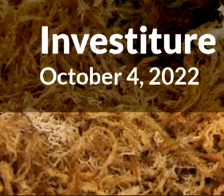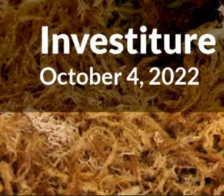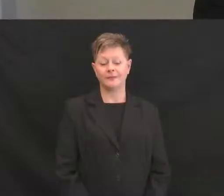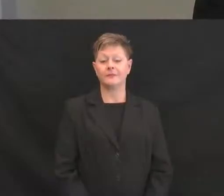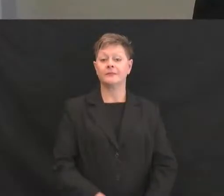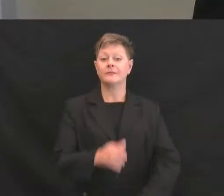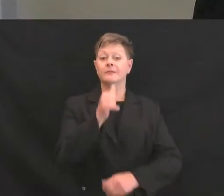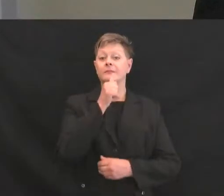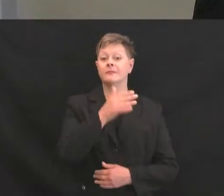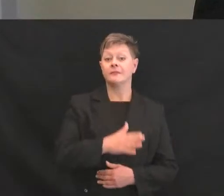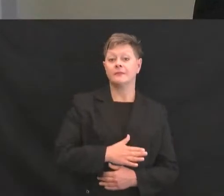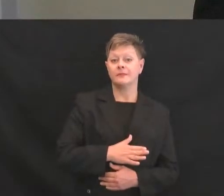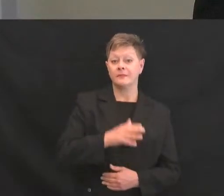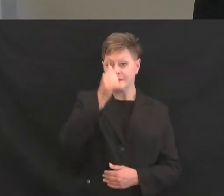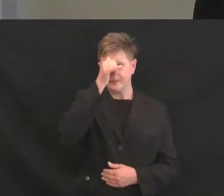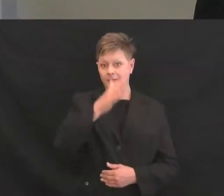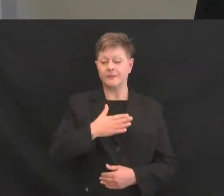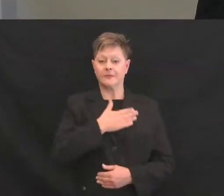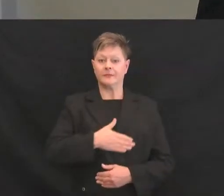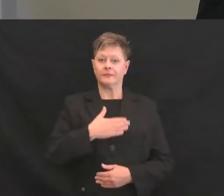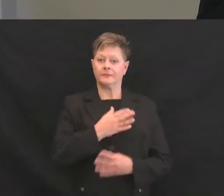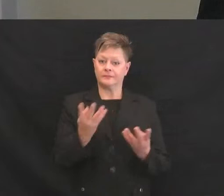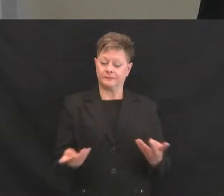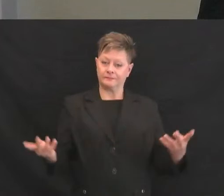Ladies and gentlemen, please rise.